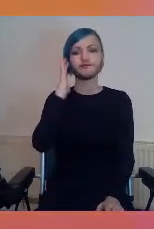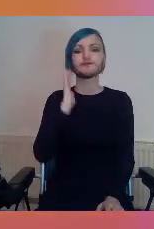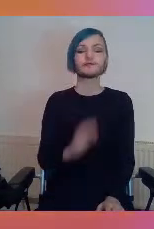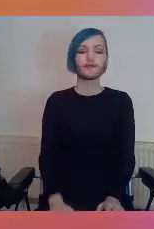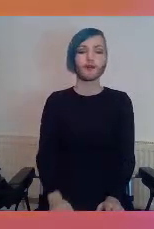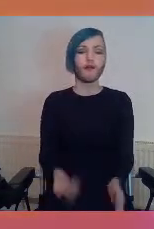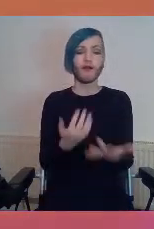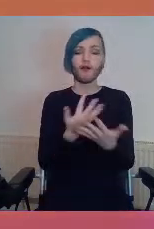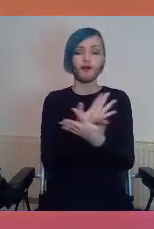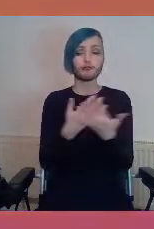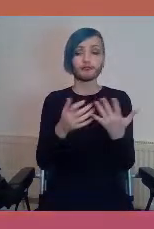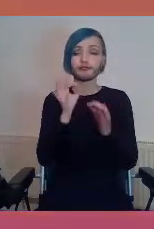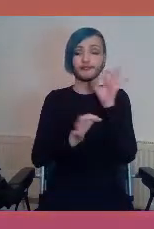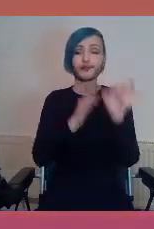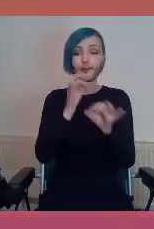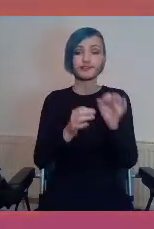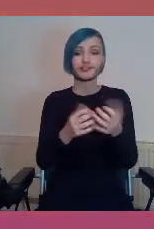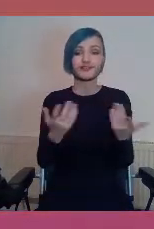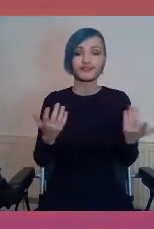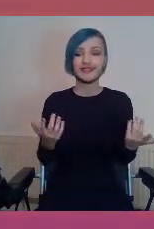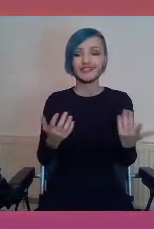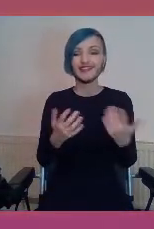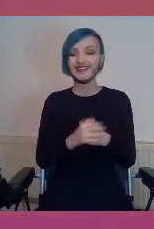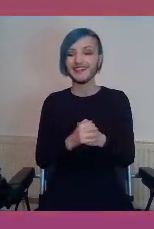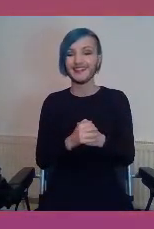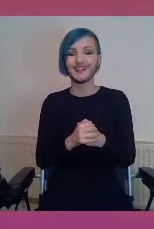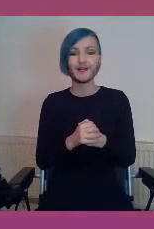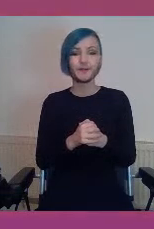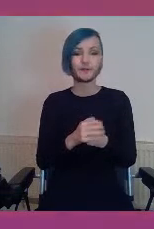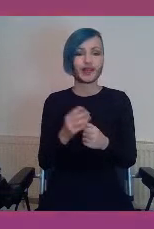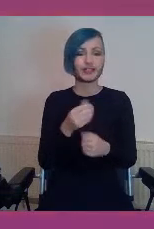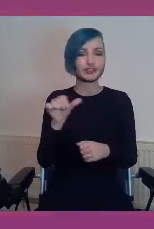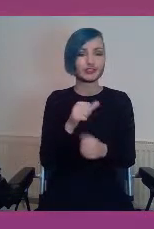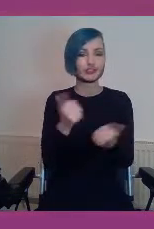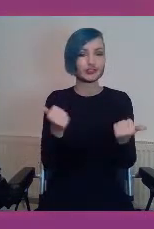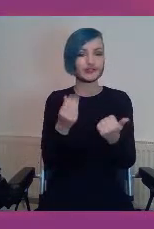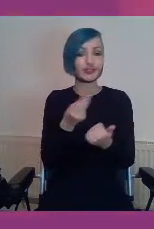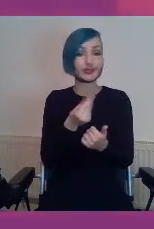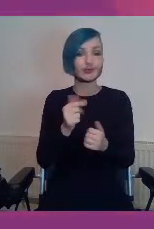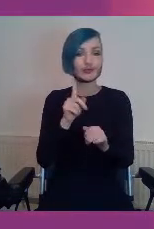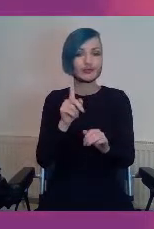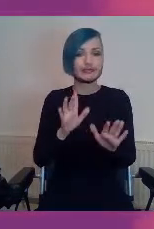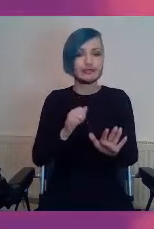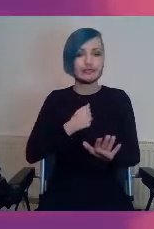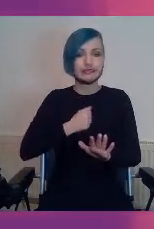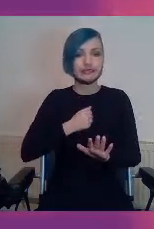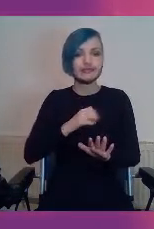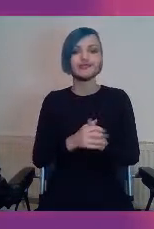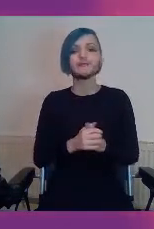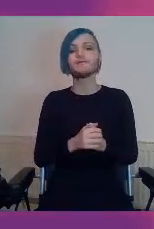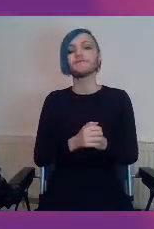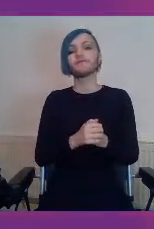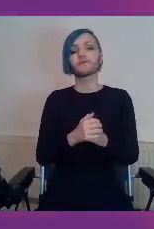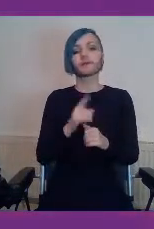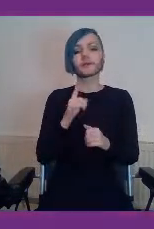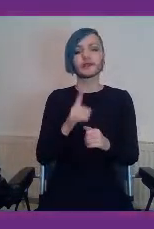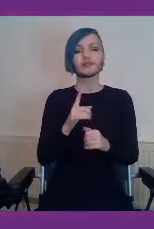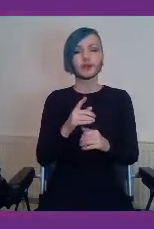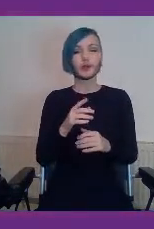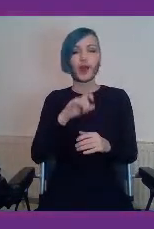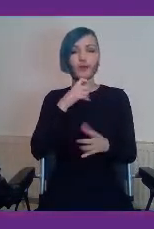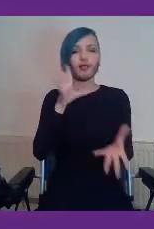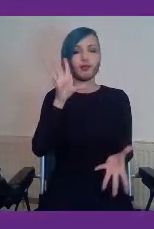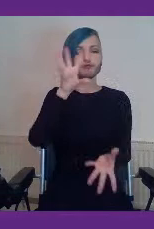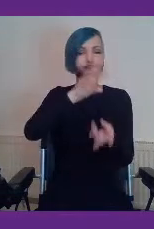questions coming in, and I realize we should be ending soon. So the final question that I'm going to ask, I'm going to kind of put a few questions together,